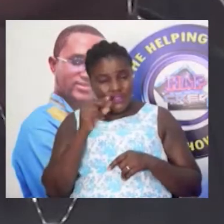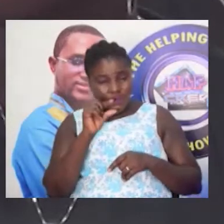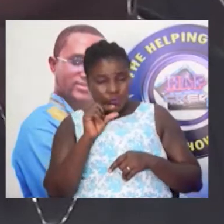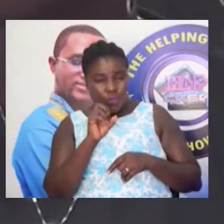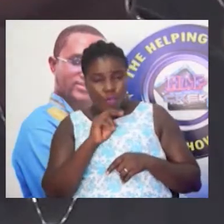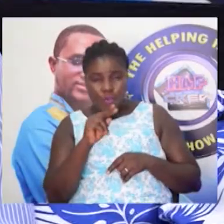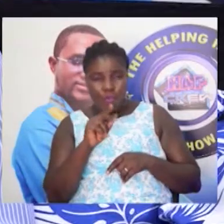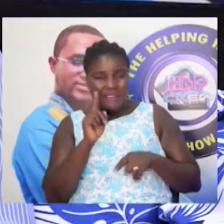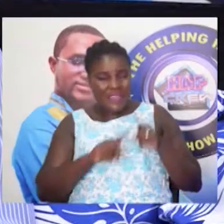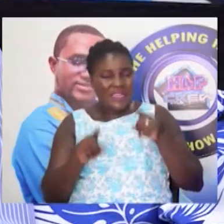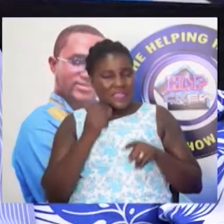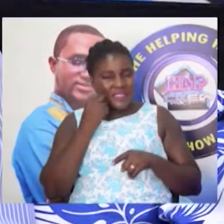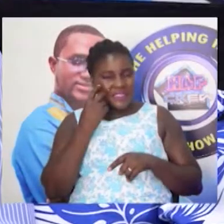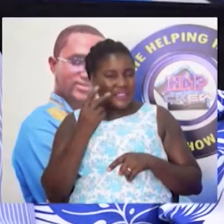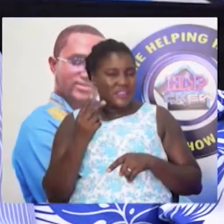blind?